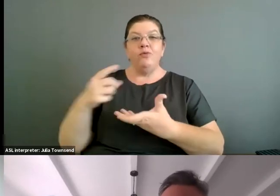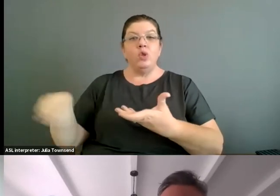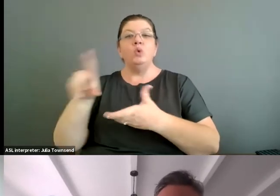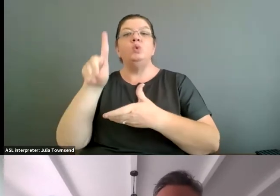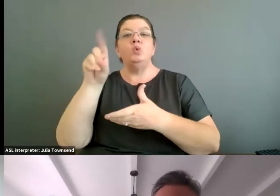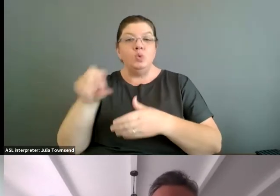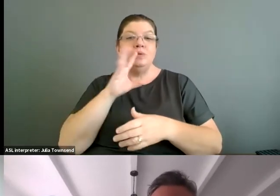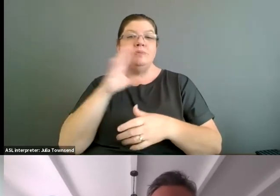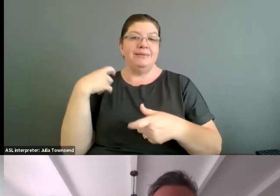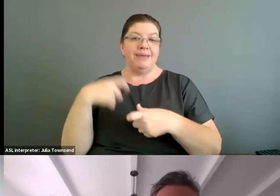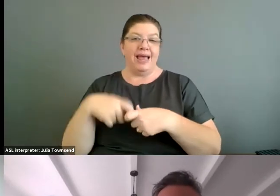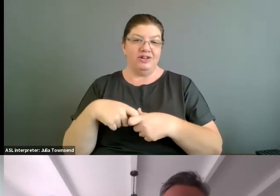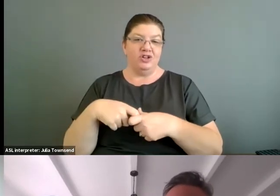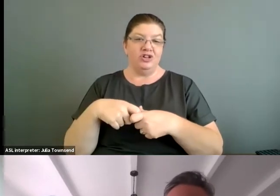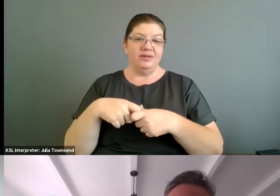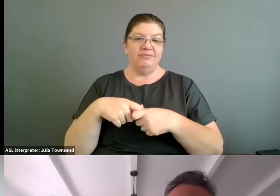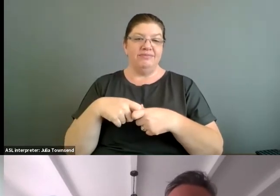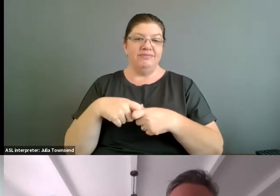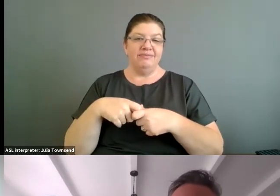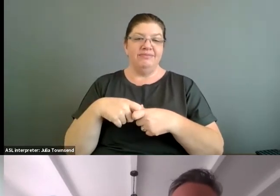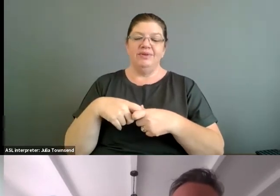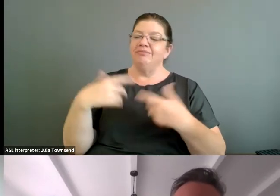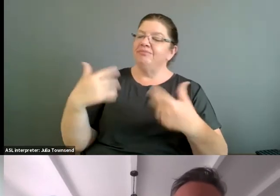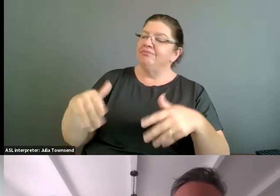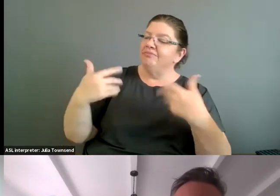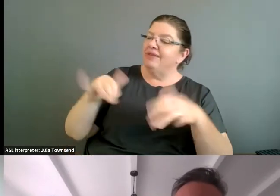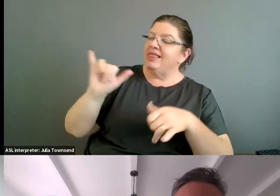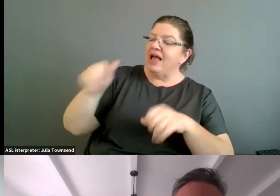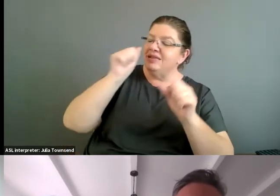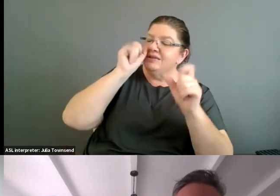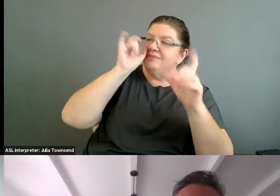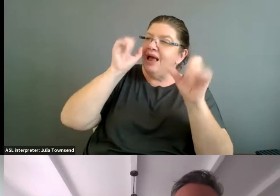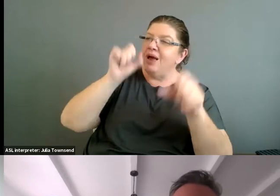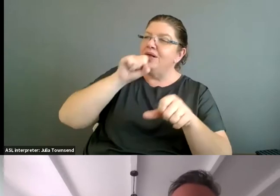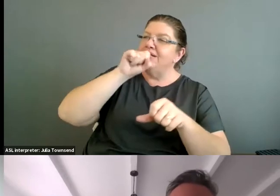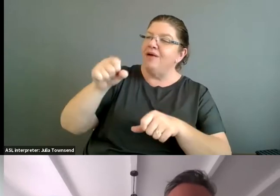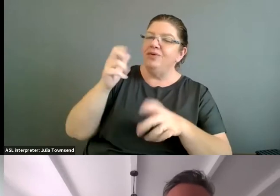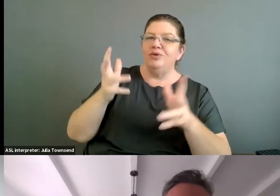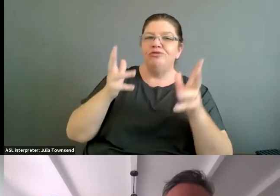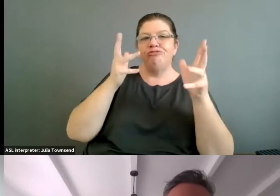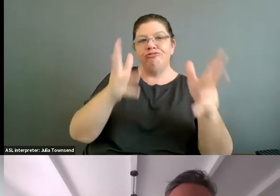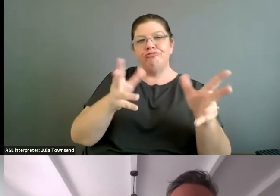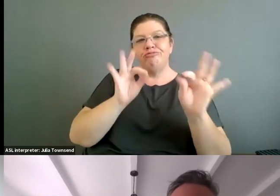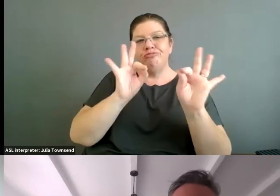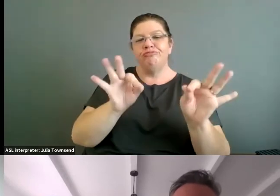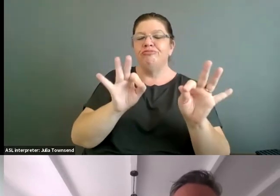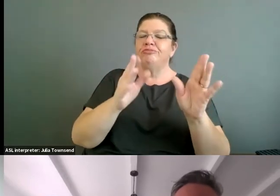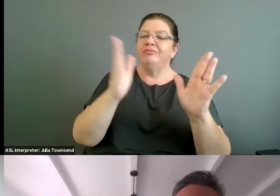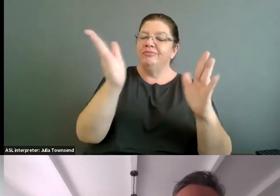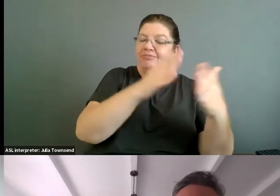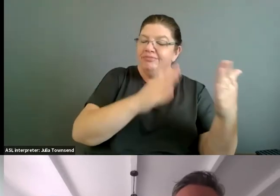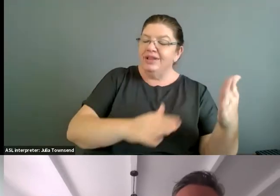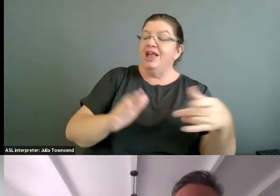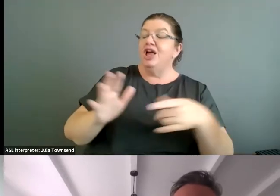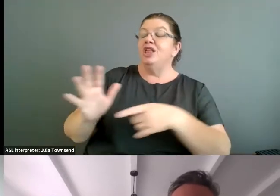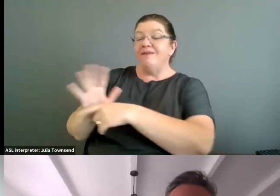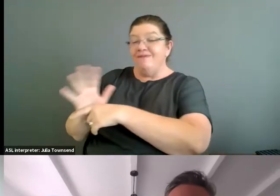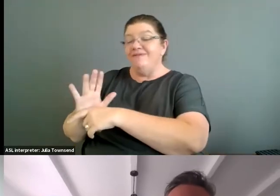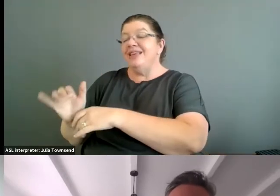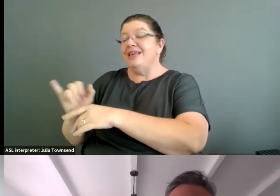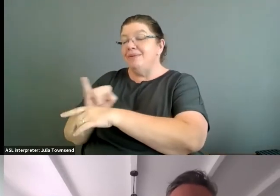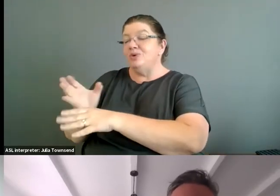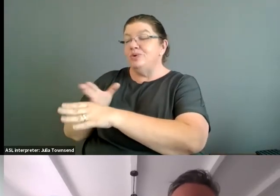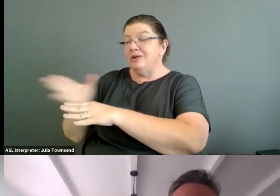Spanish. Well, that's amazing. We love that you've left your mark both in the film industry, but also here